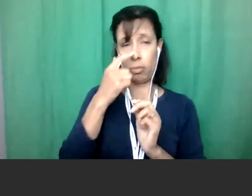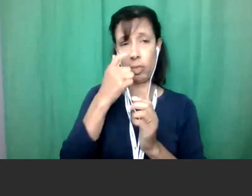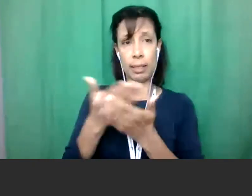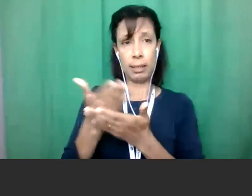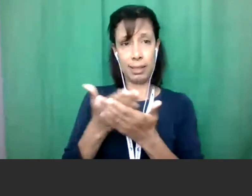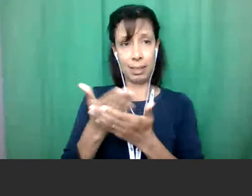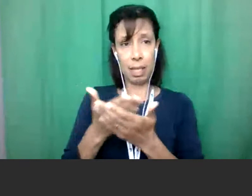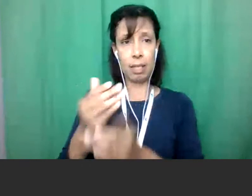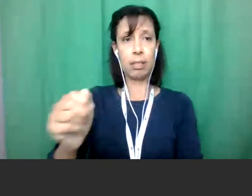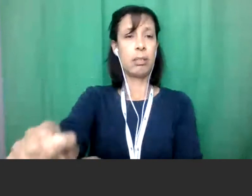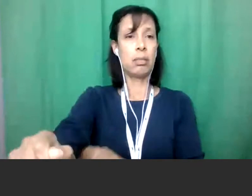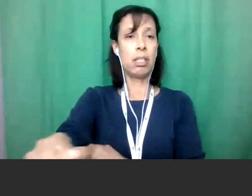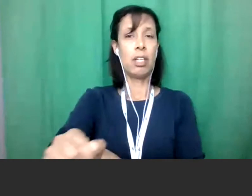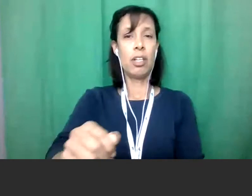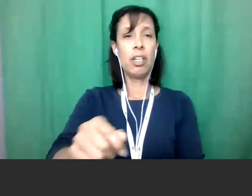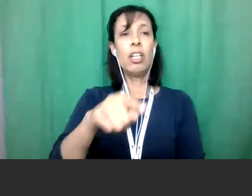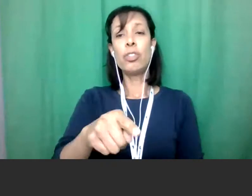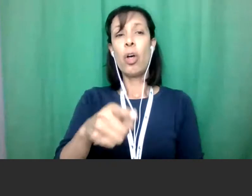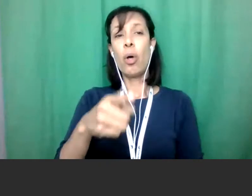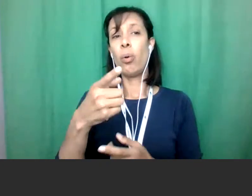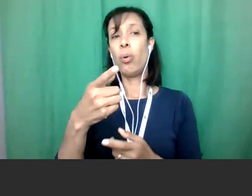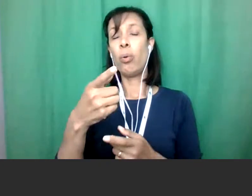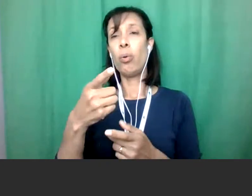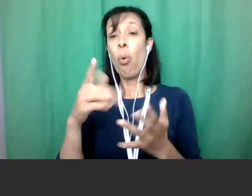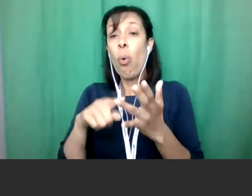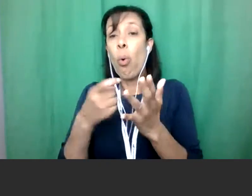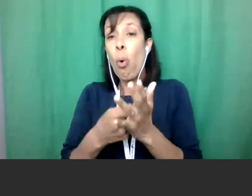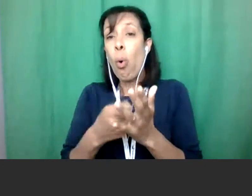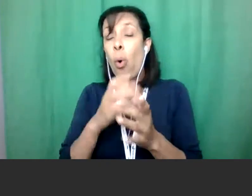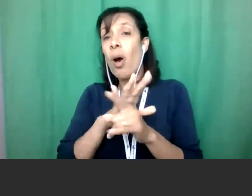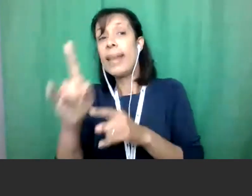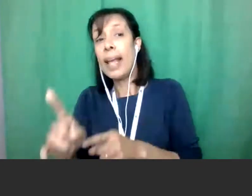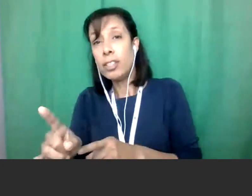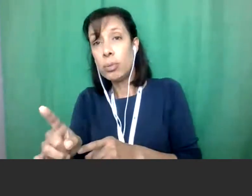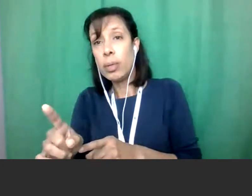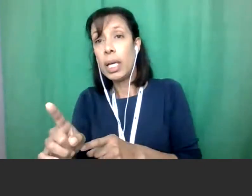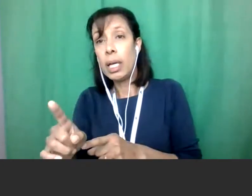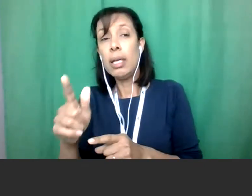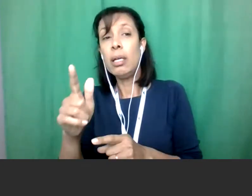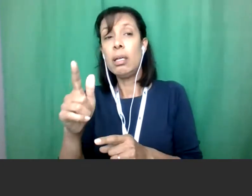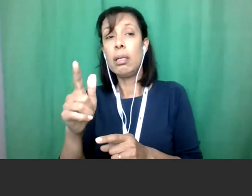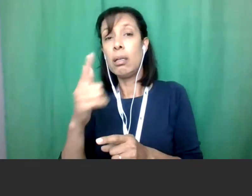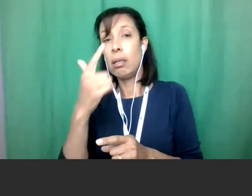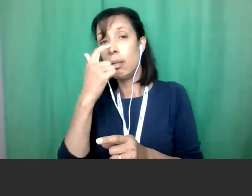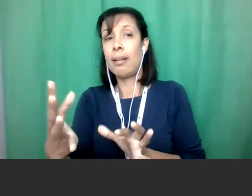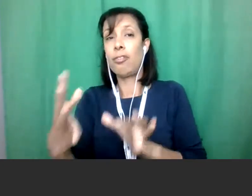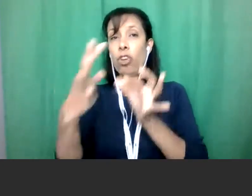week, so before or after the session next week. But then I would encourage you to work and